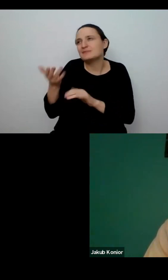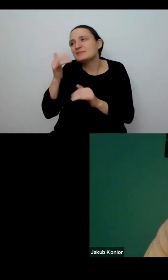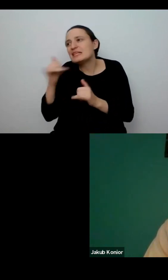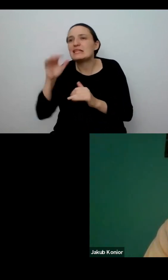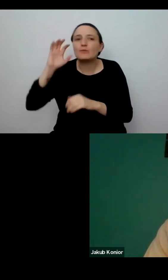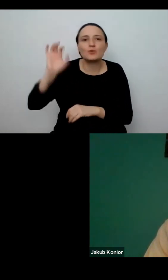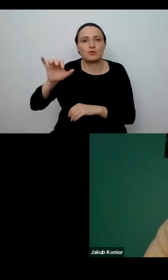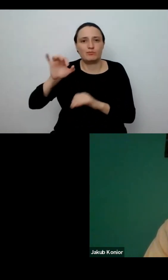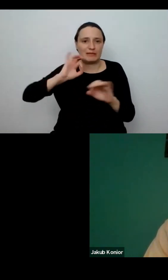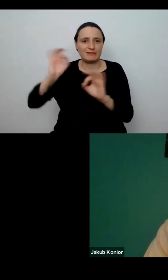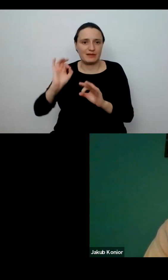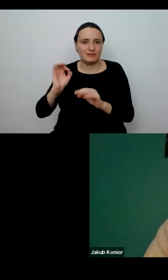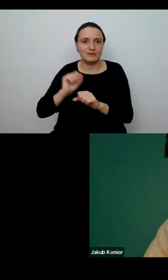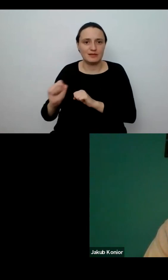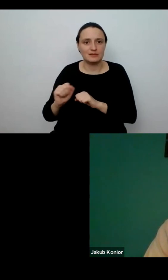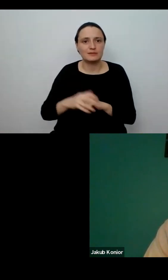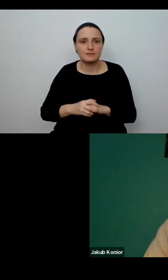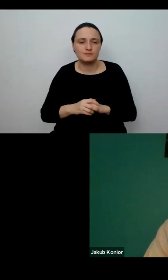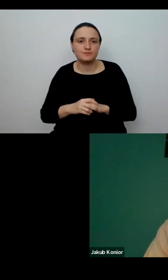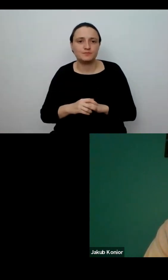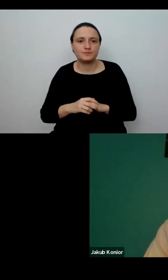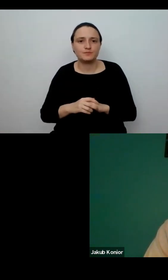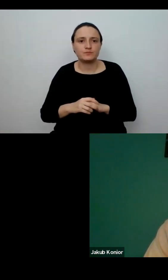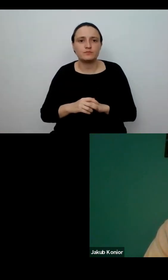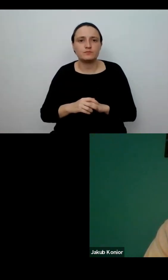from a defense satellite